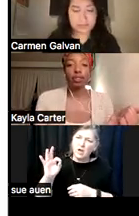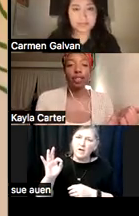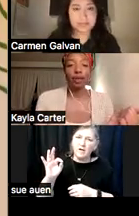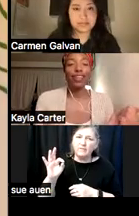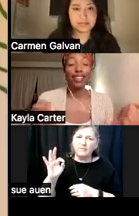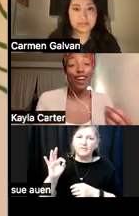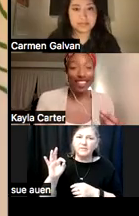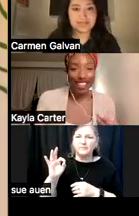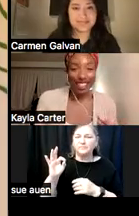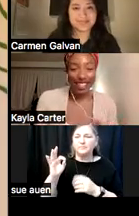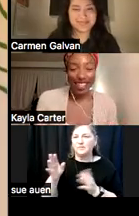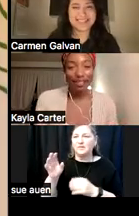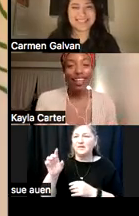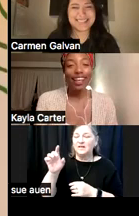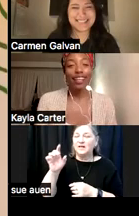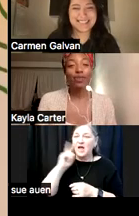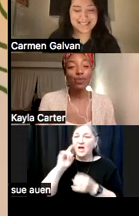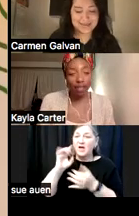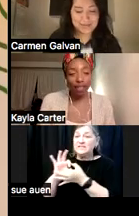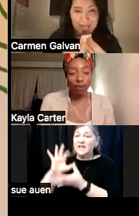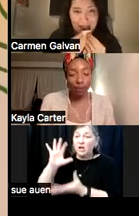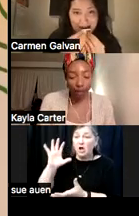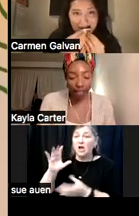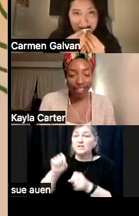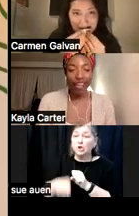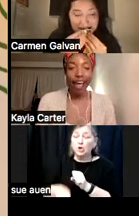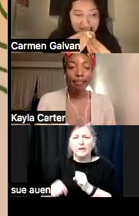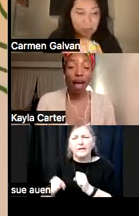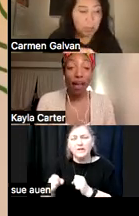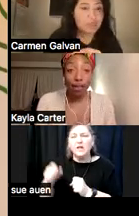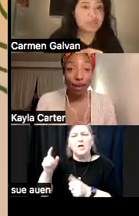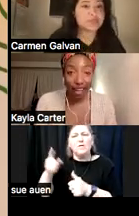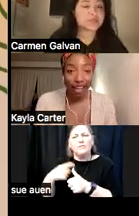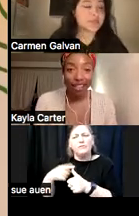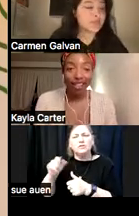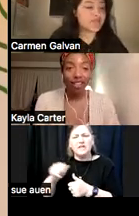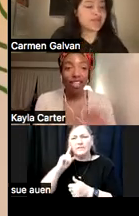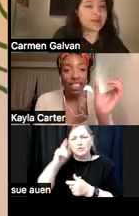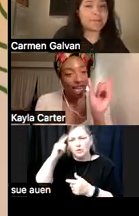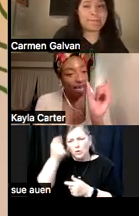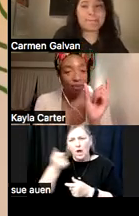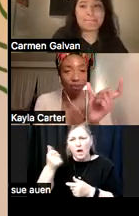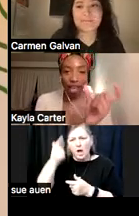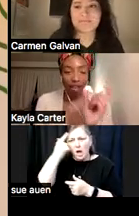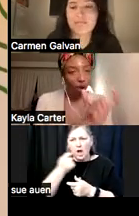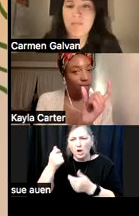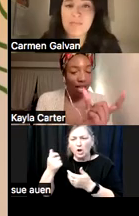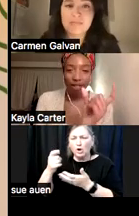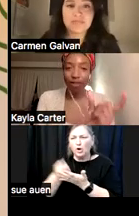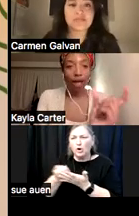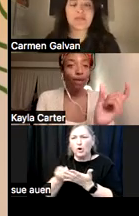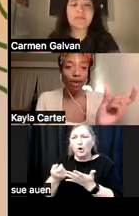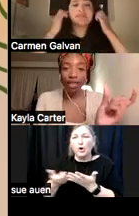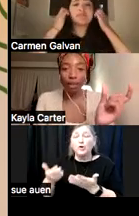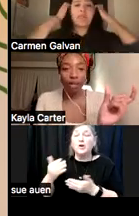let's just segue, decolonizing grief is really, really unlearning the same kind of process